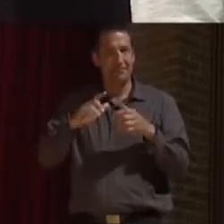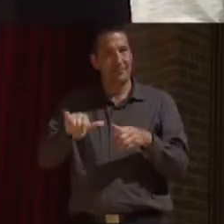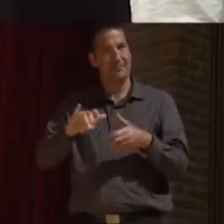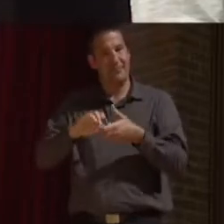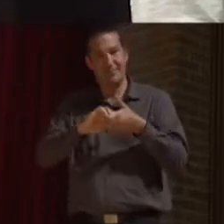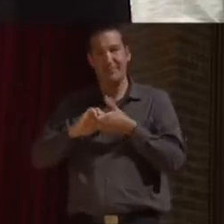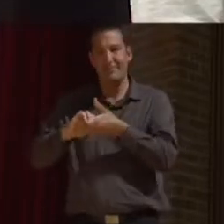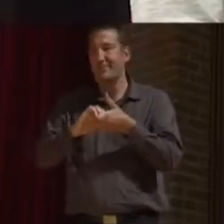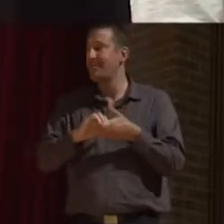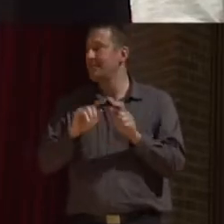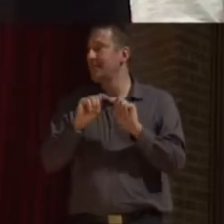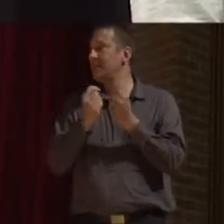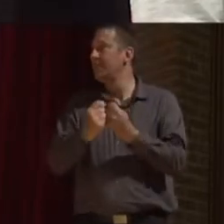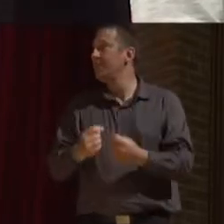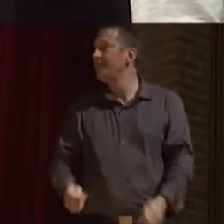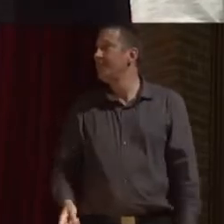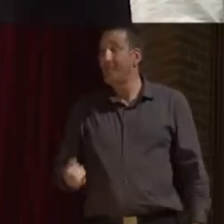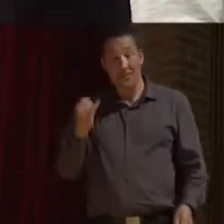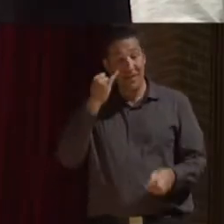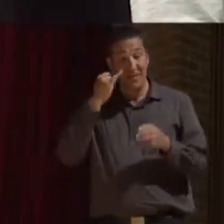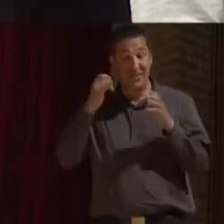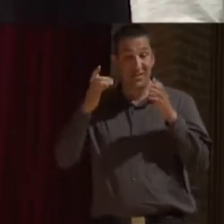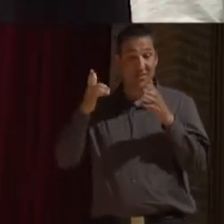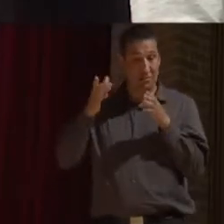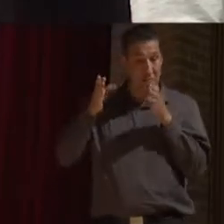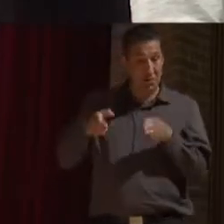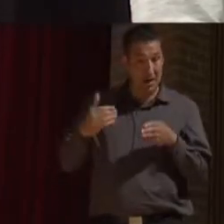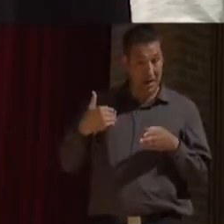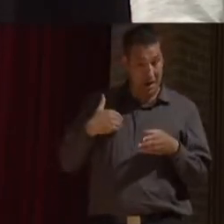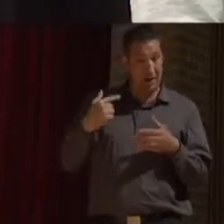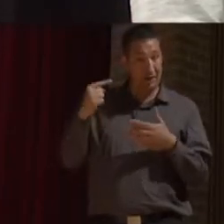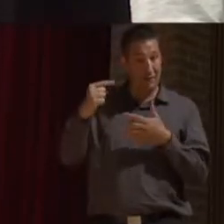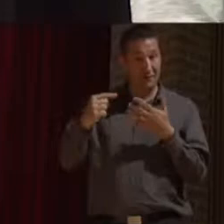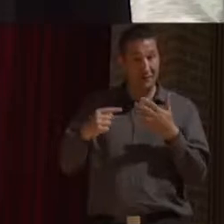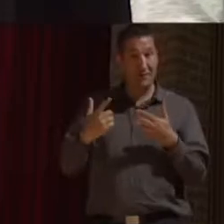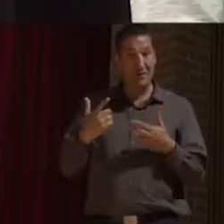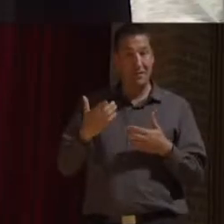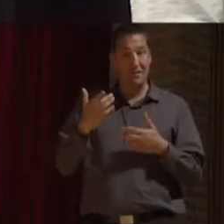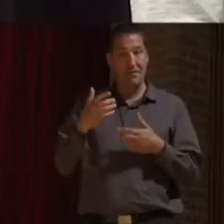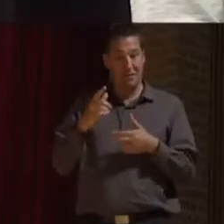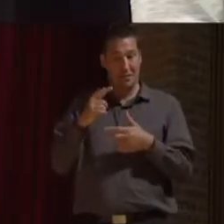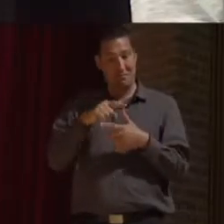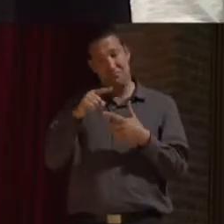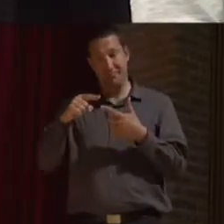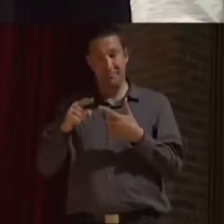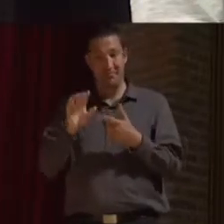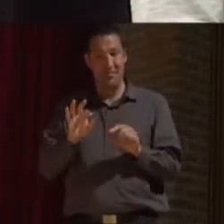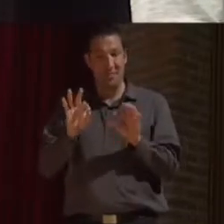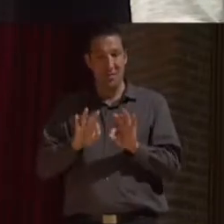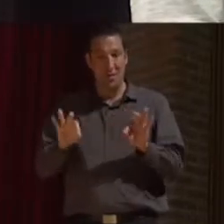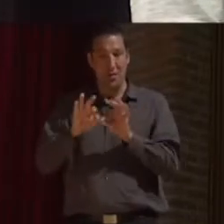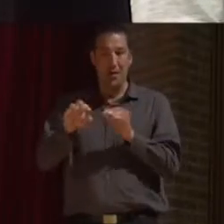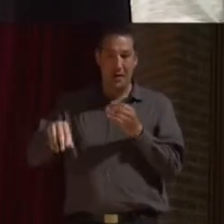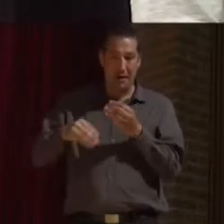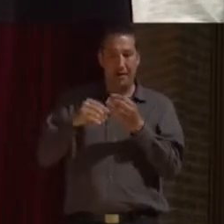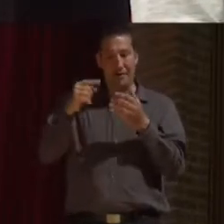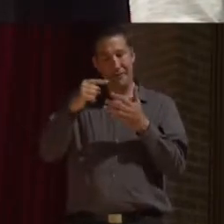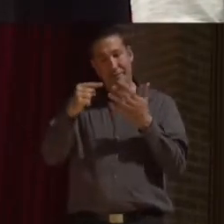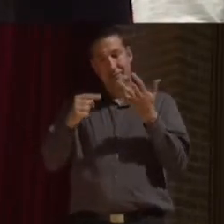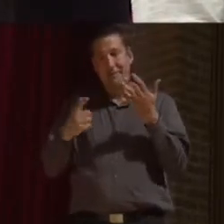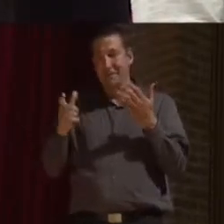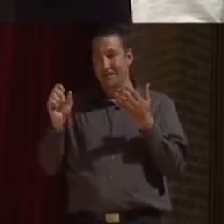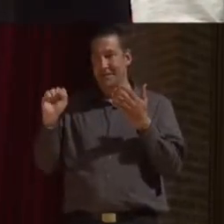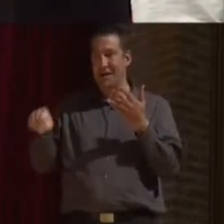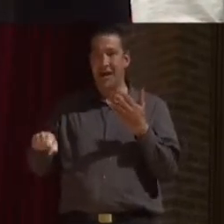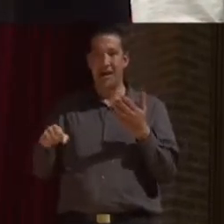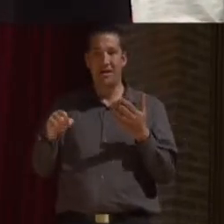got a person that is, has those two attributes, they get a second, they get a third, they get a fourth chance